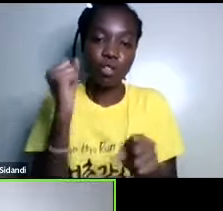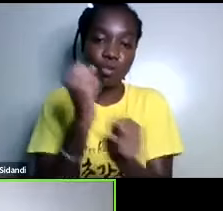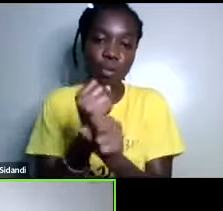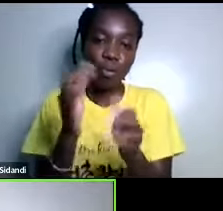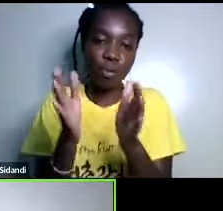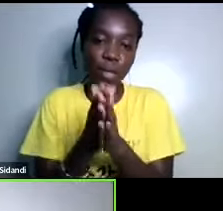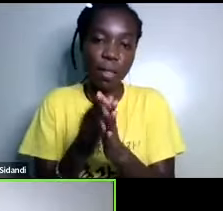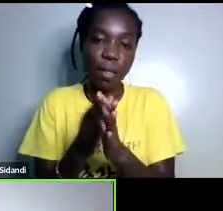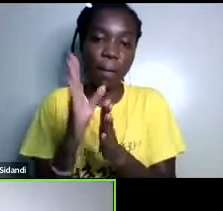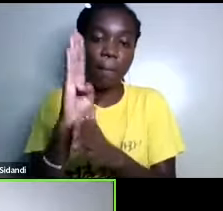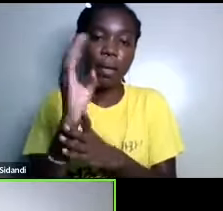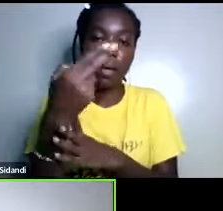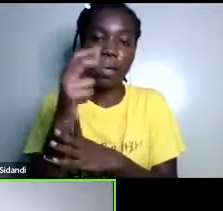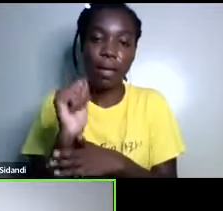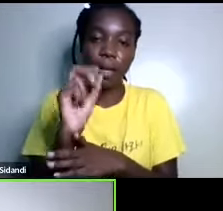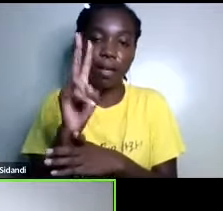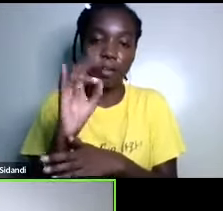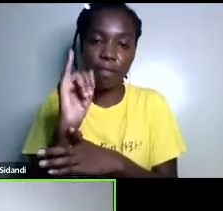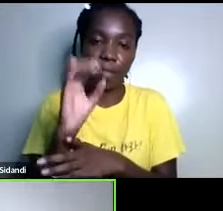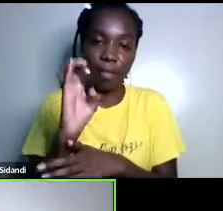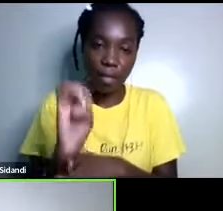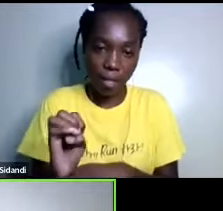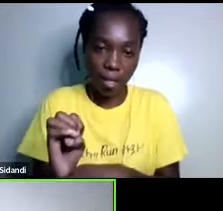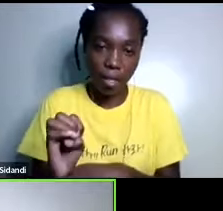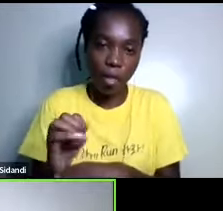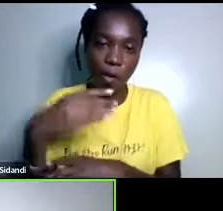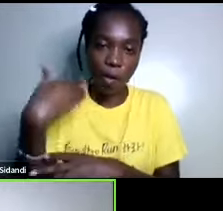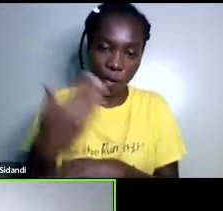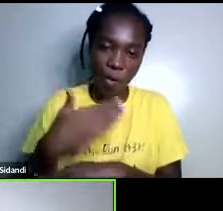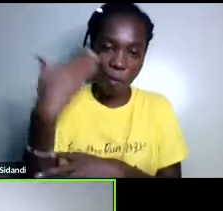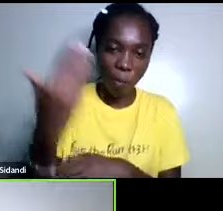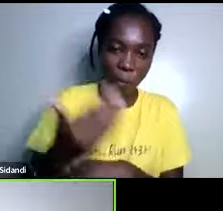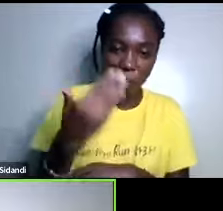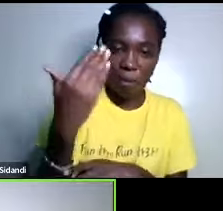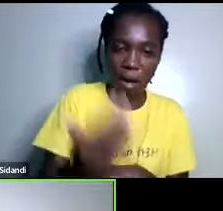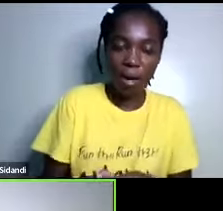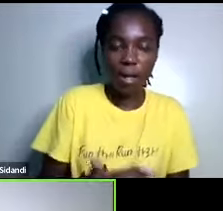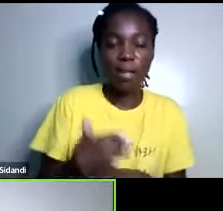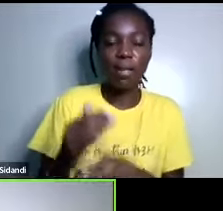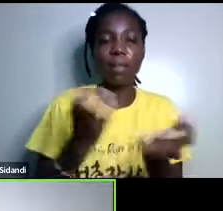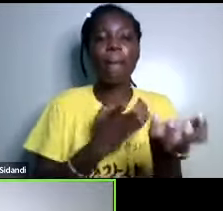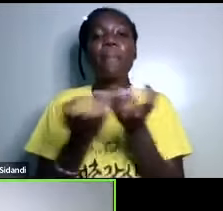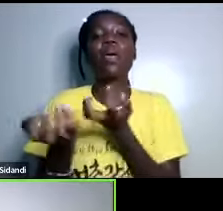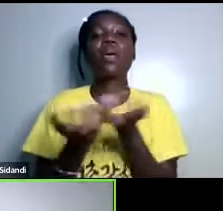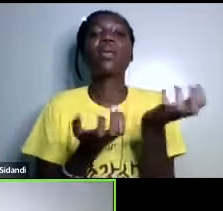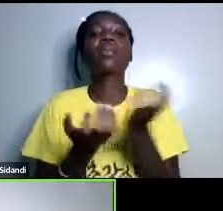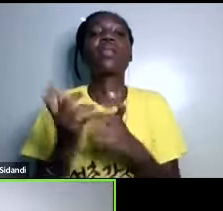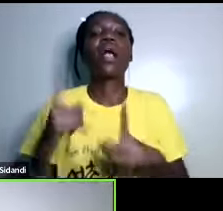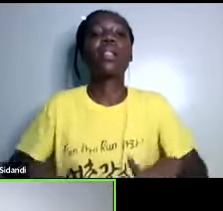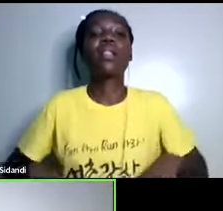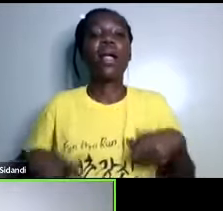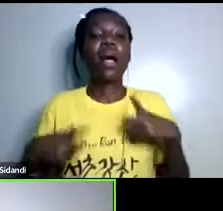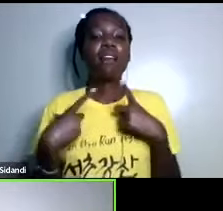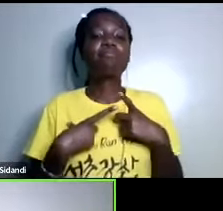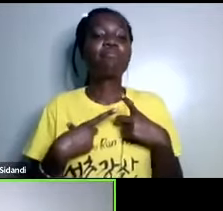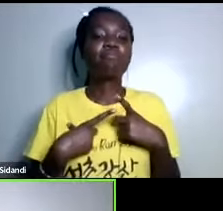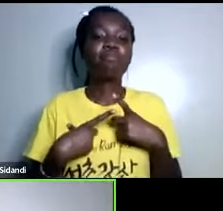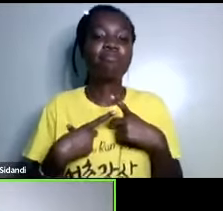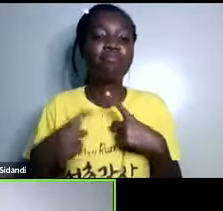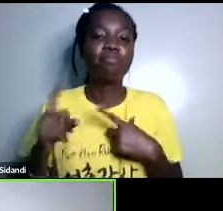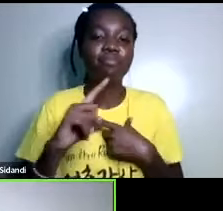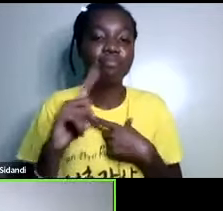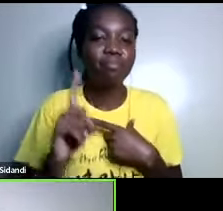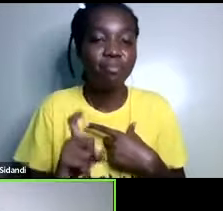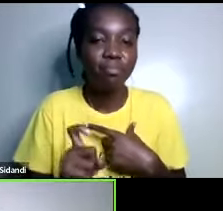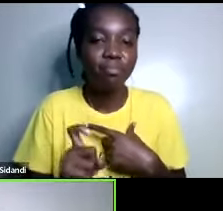Maybe I can answer that. Not necessarily purity. I think it's more about understanding and starting. It's also important.